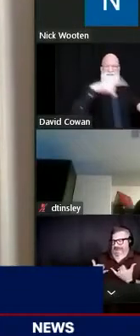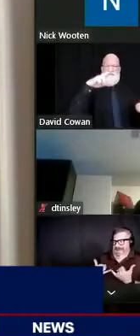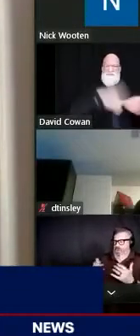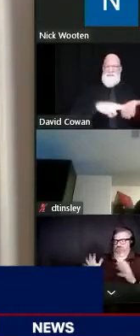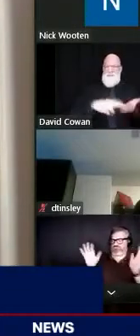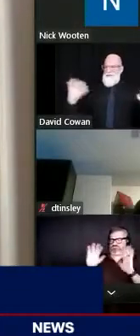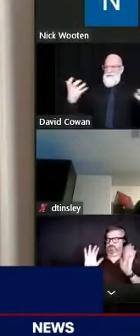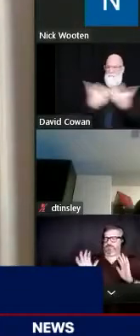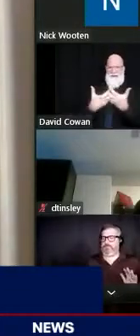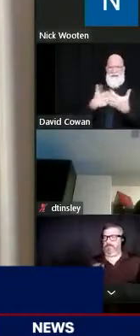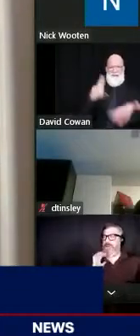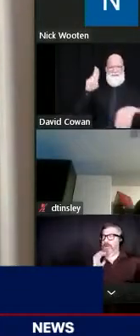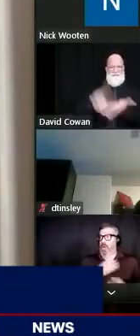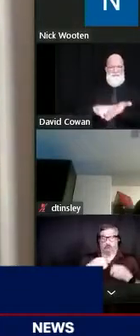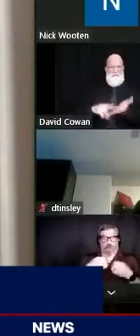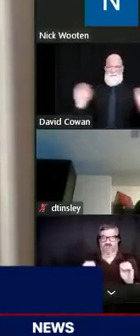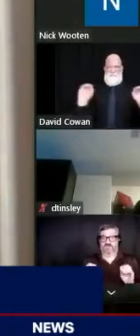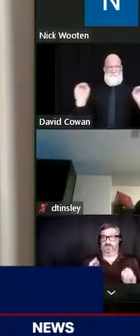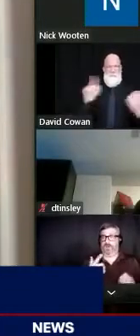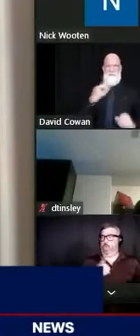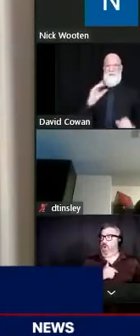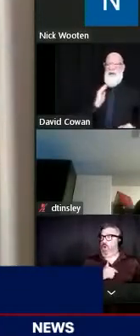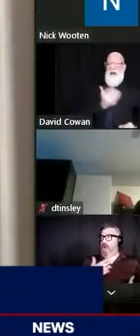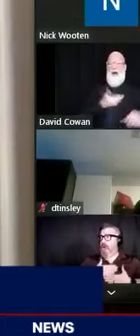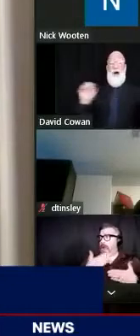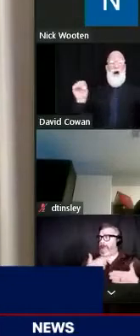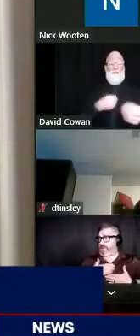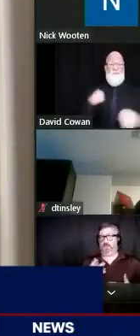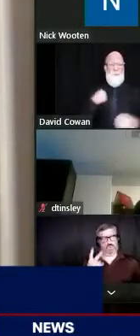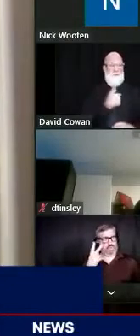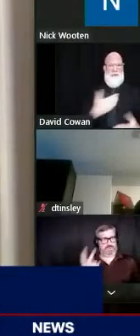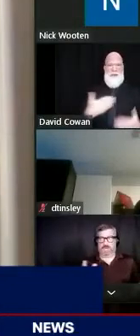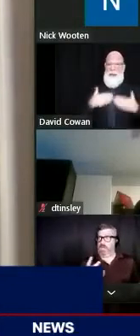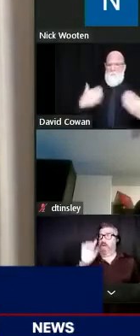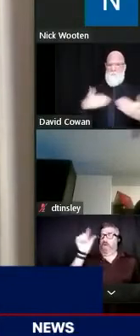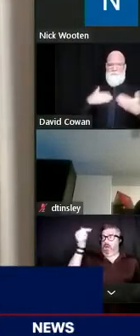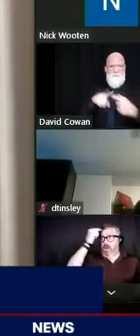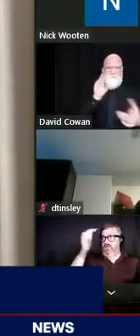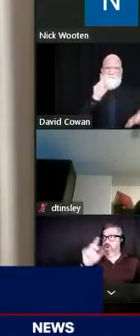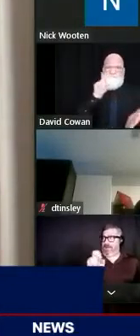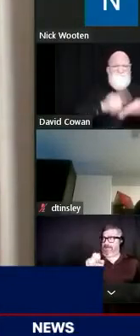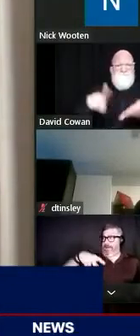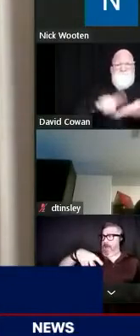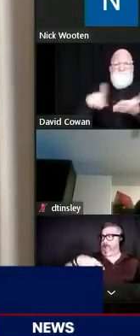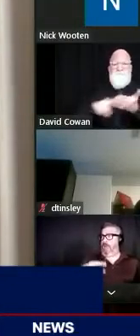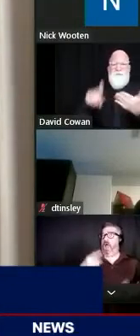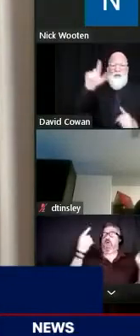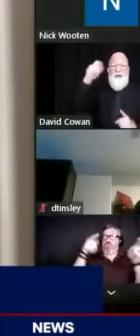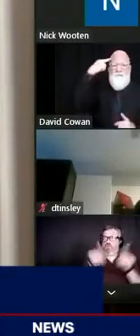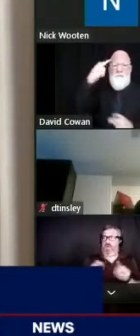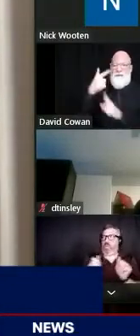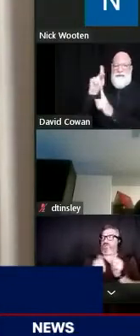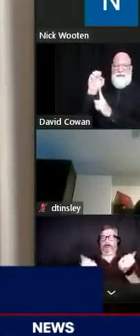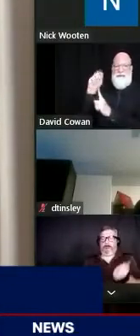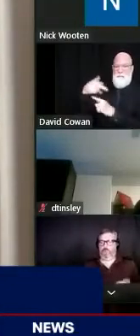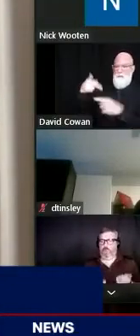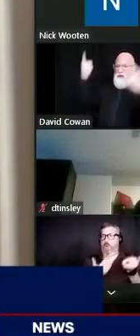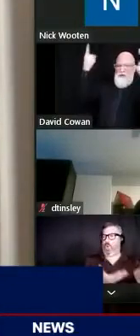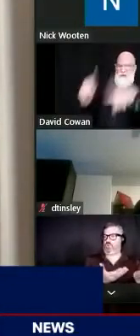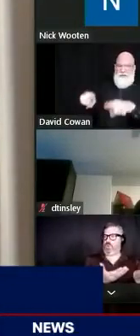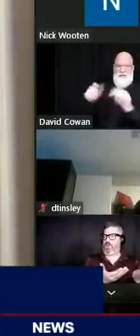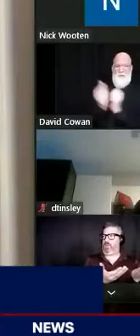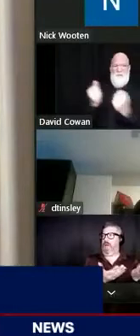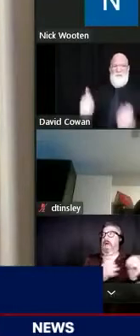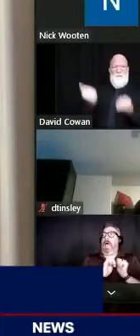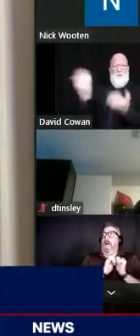announced this and we were glad to see Governor Kim agree with the secretary's proposal to move to a more sort of binary objective measure of